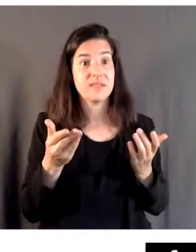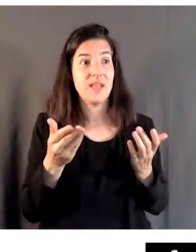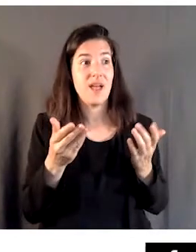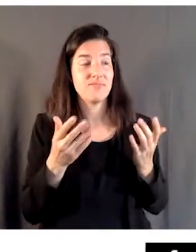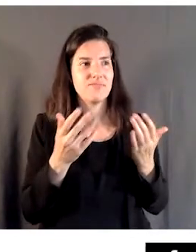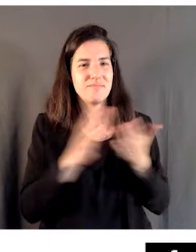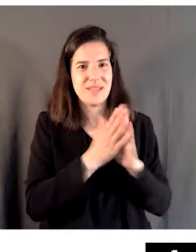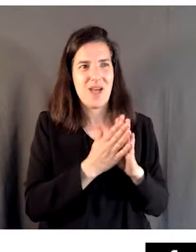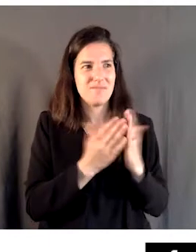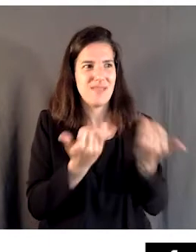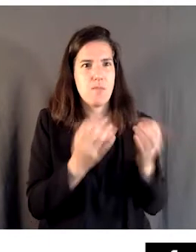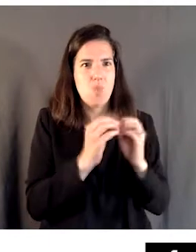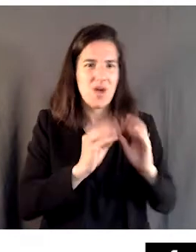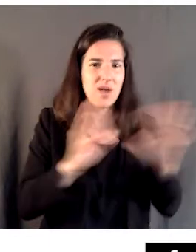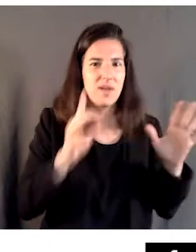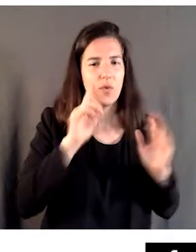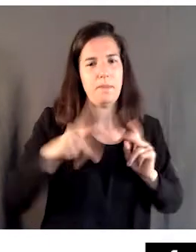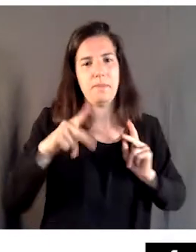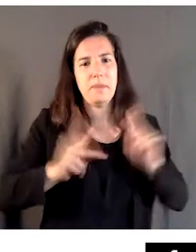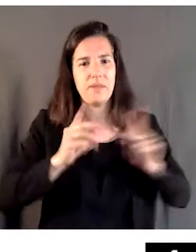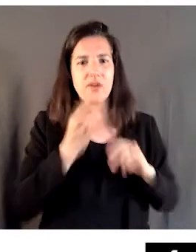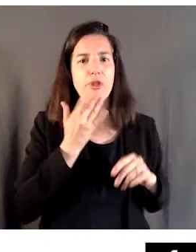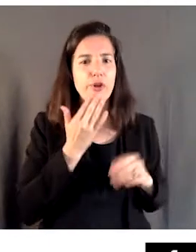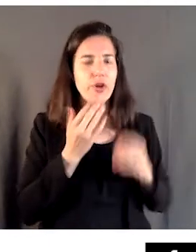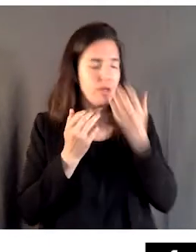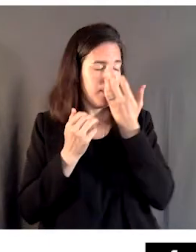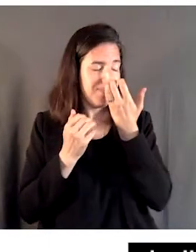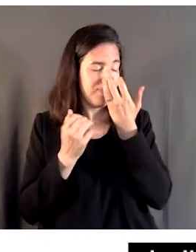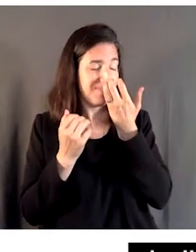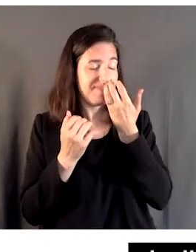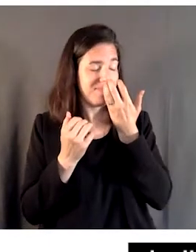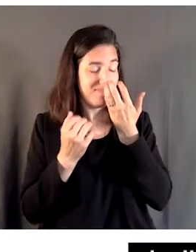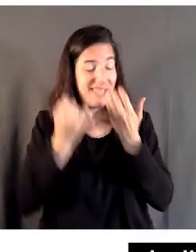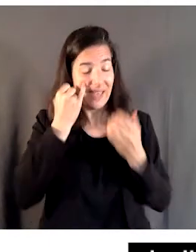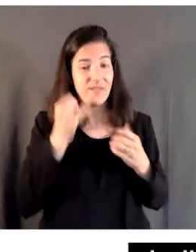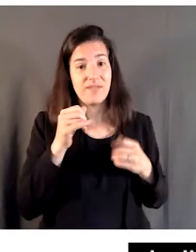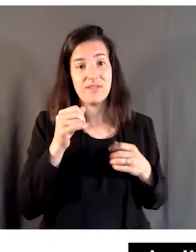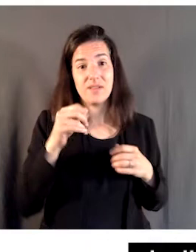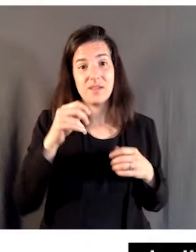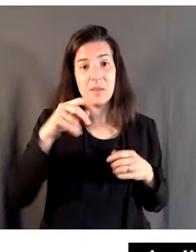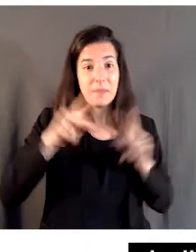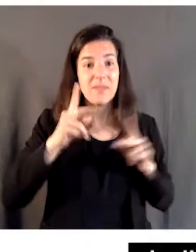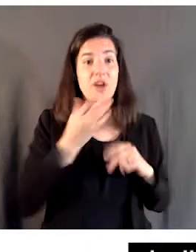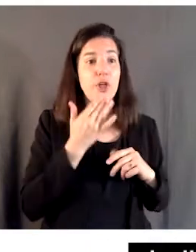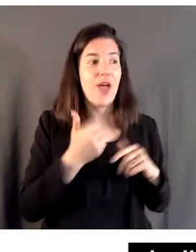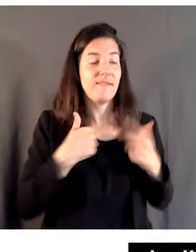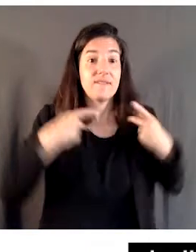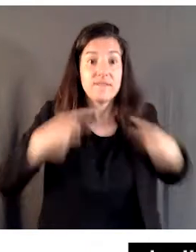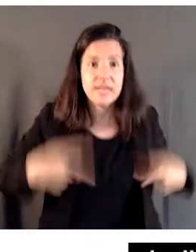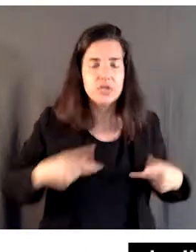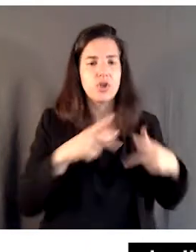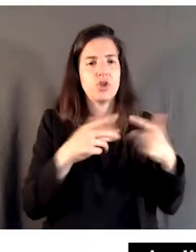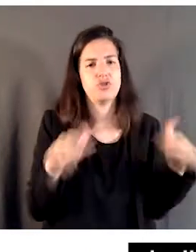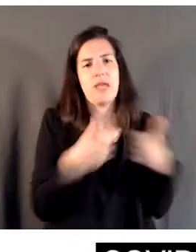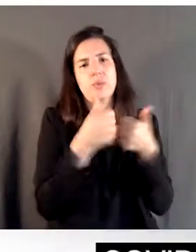color, and then to have a physical challenge just adds on. And so